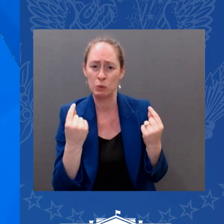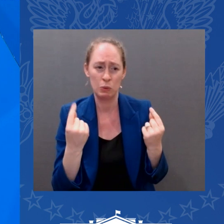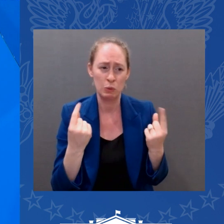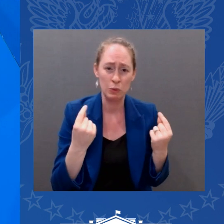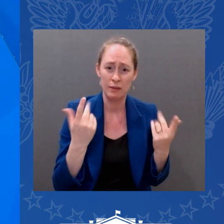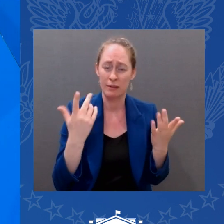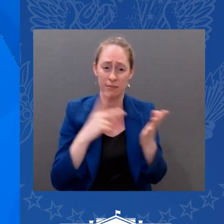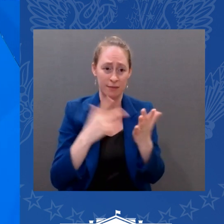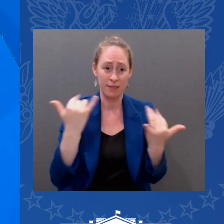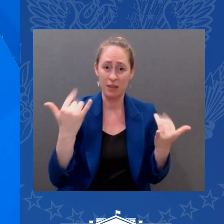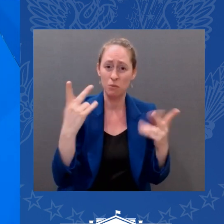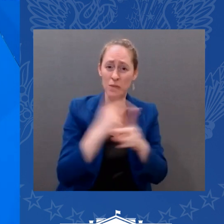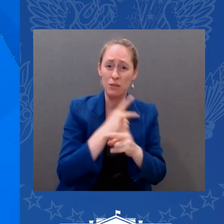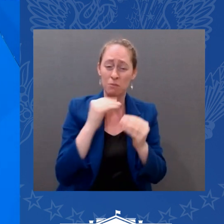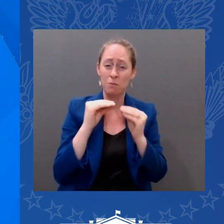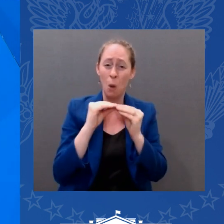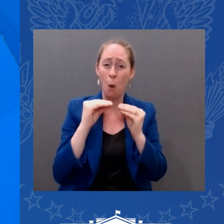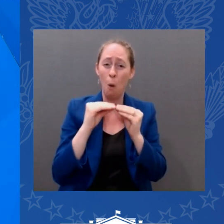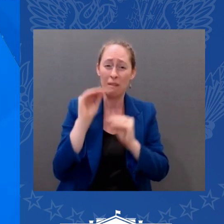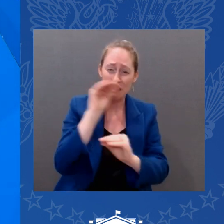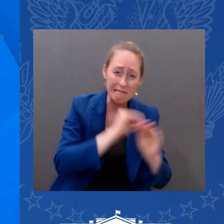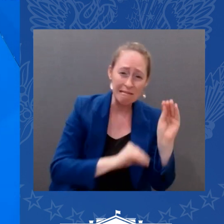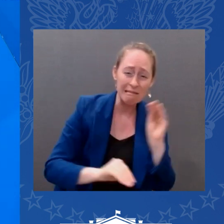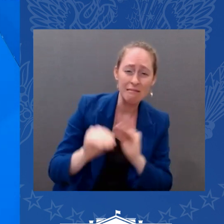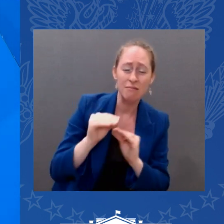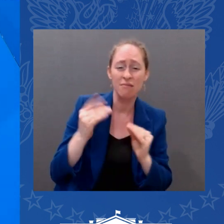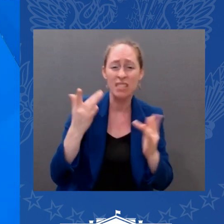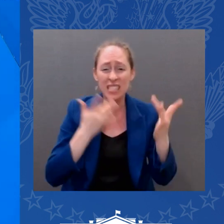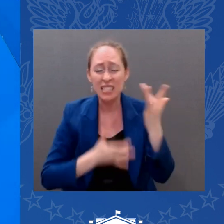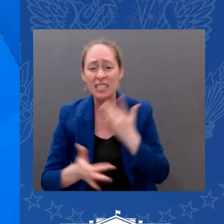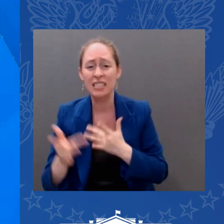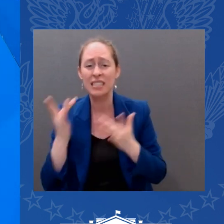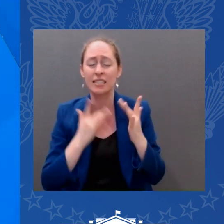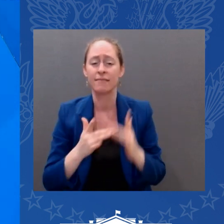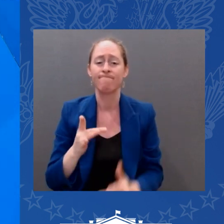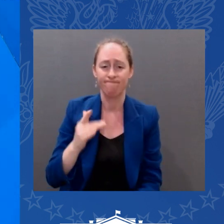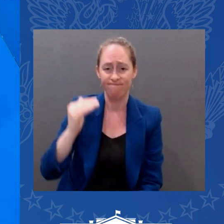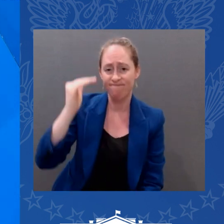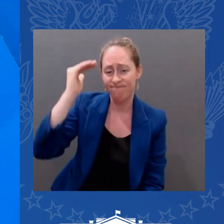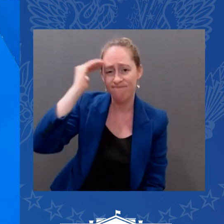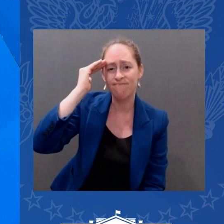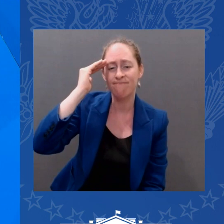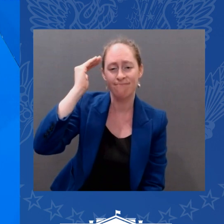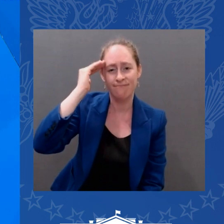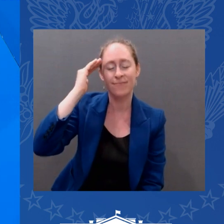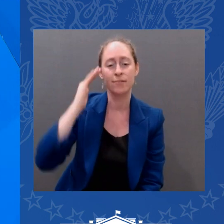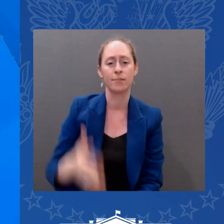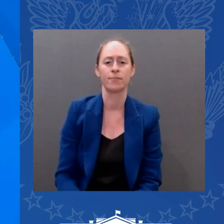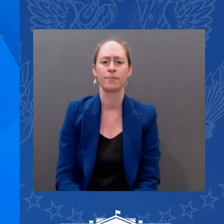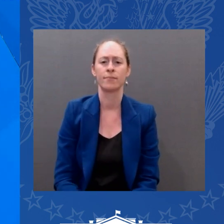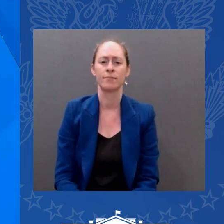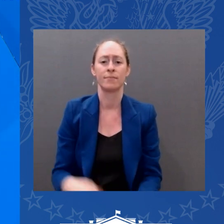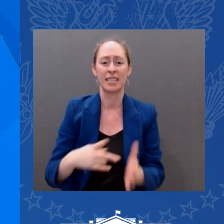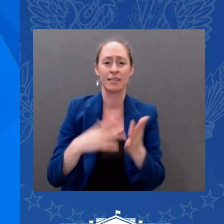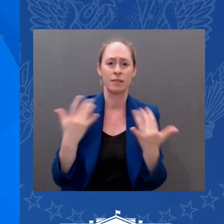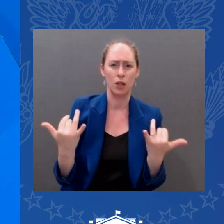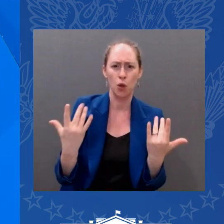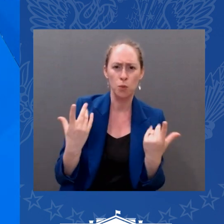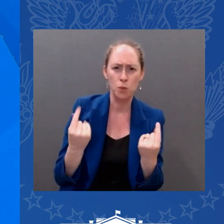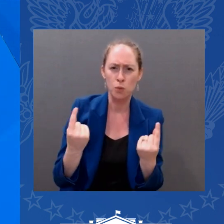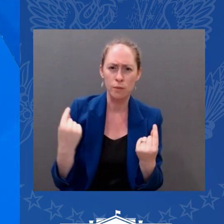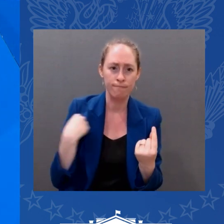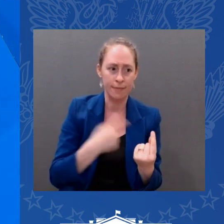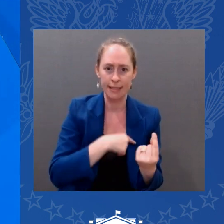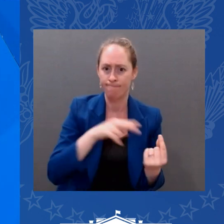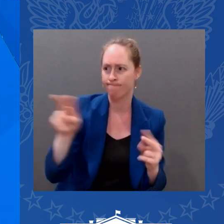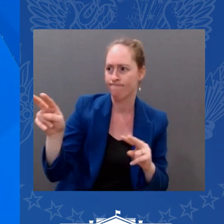are contributing to vastly increased migration flows throughout our hemisphere, with too many people feeling there is no